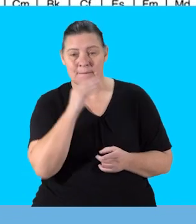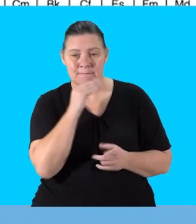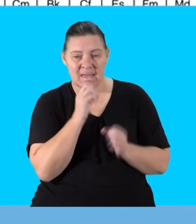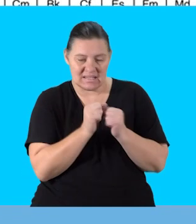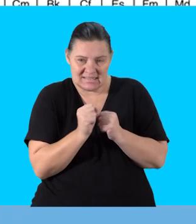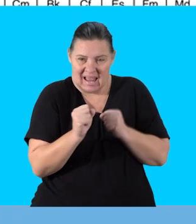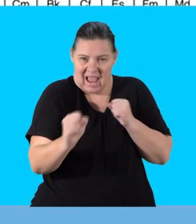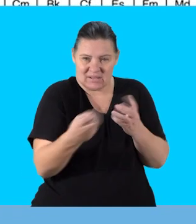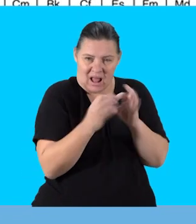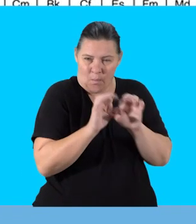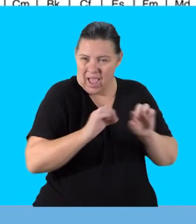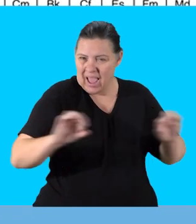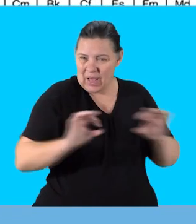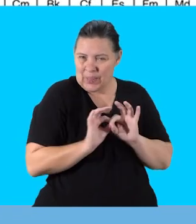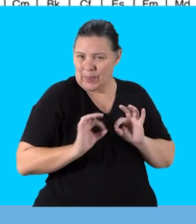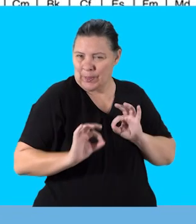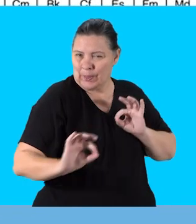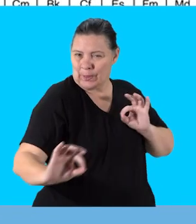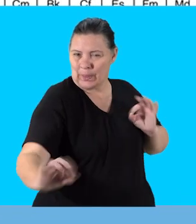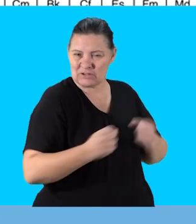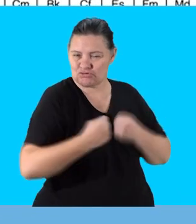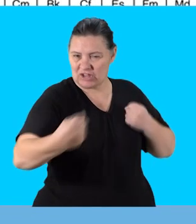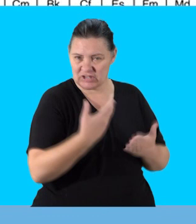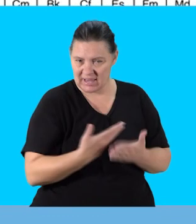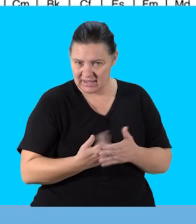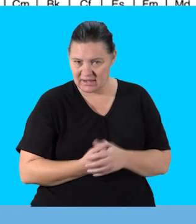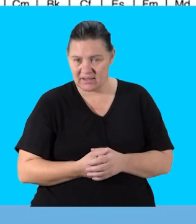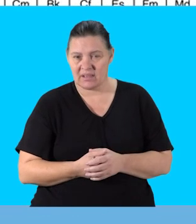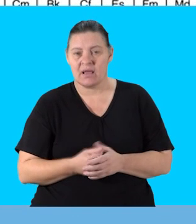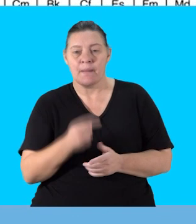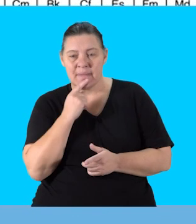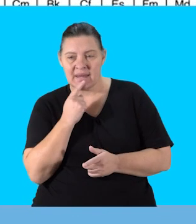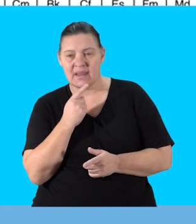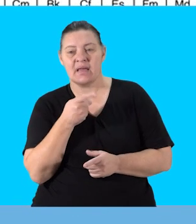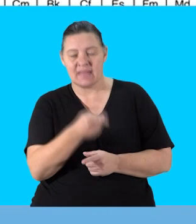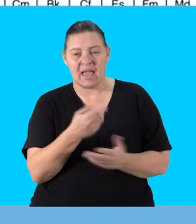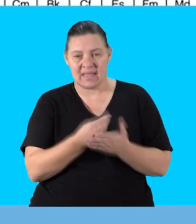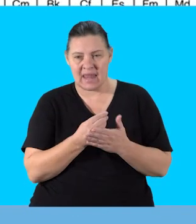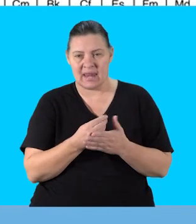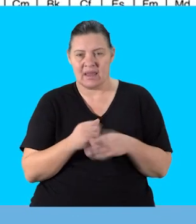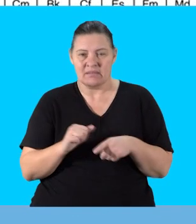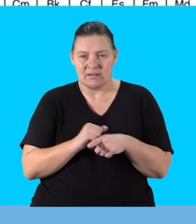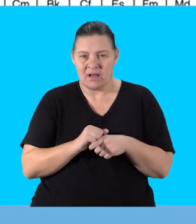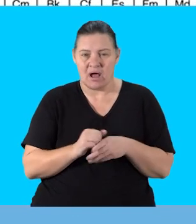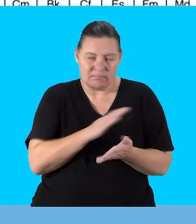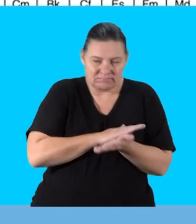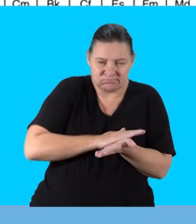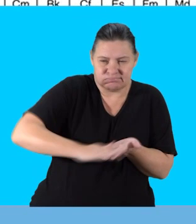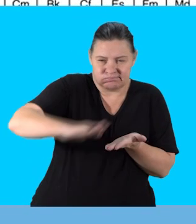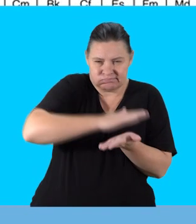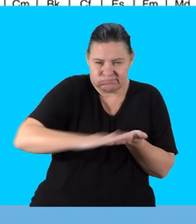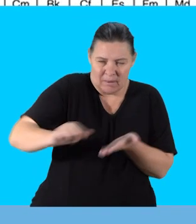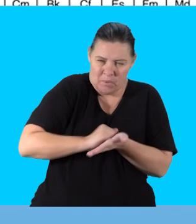be stretched into thin wires. And then our metals, again, are malleable, meaning that they can be pounded into thin sheets of